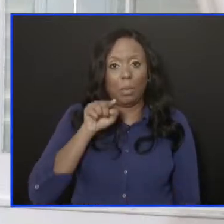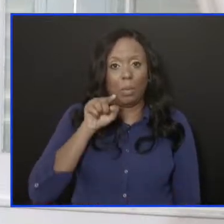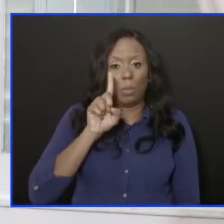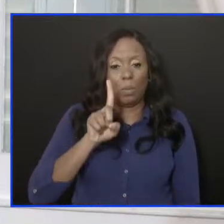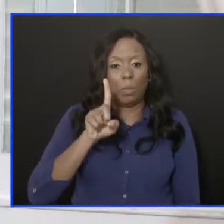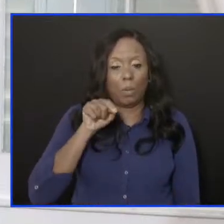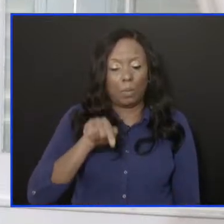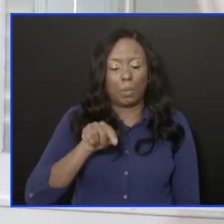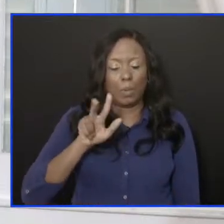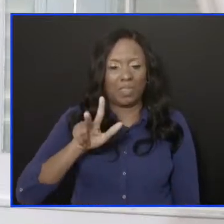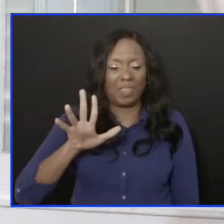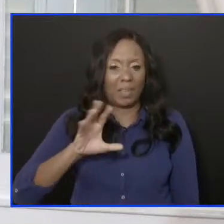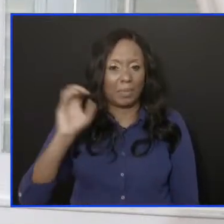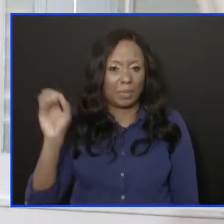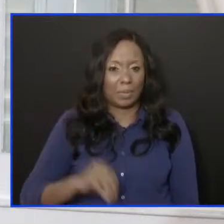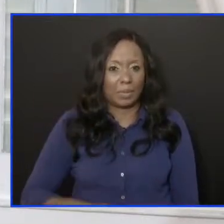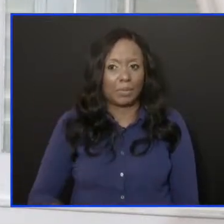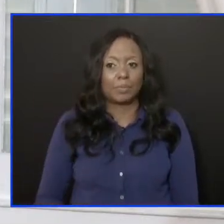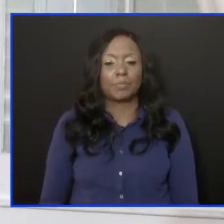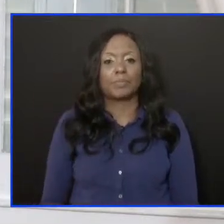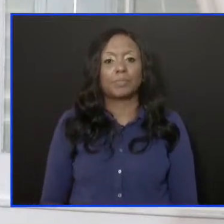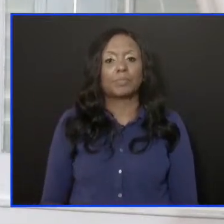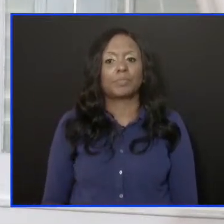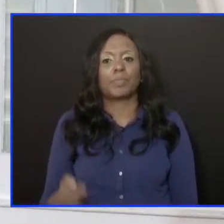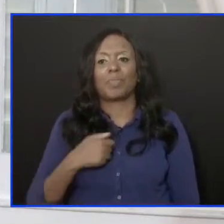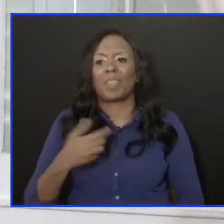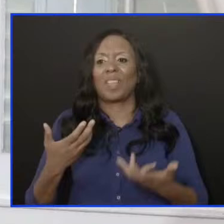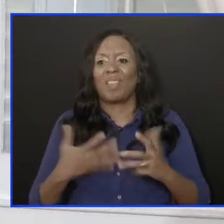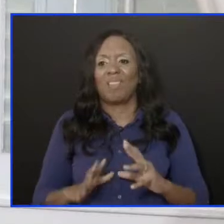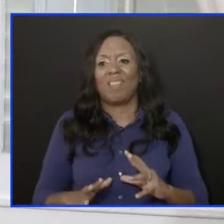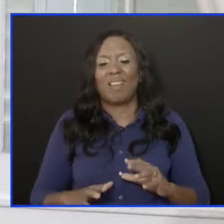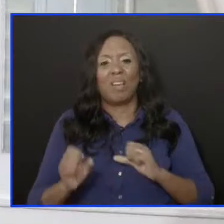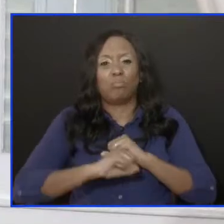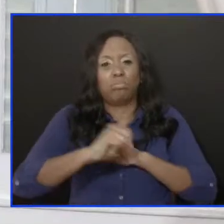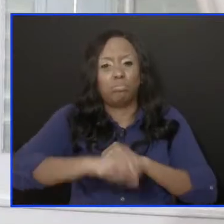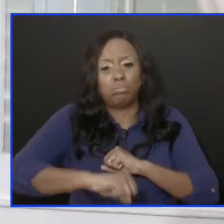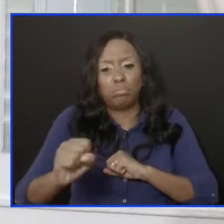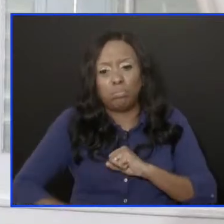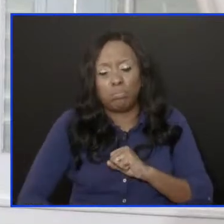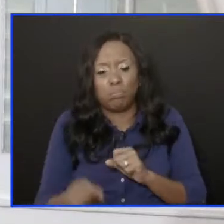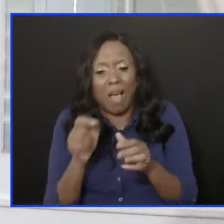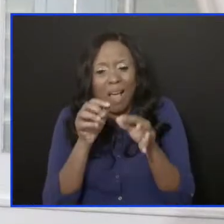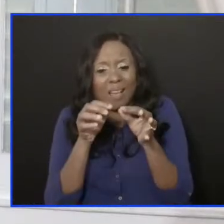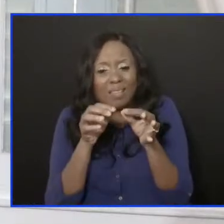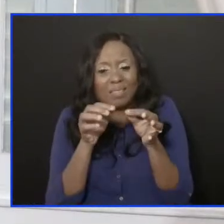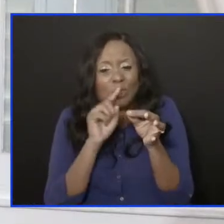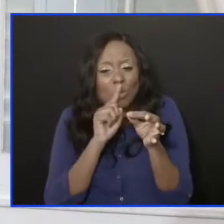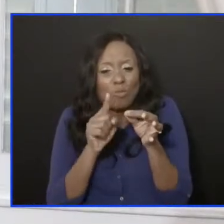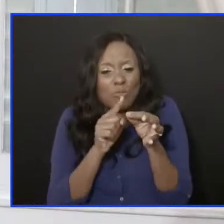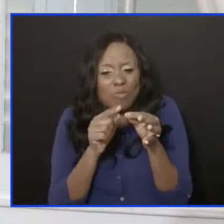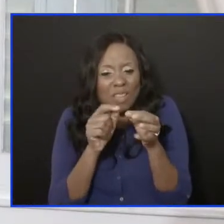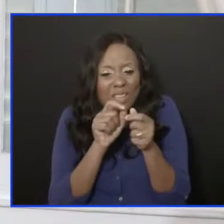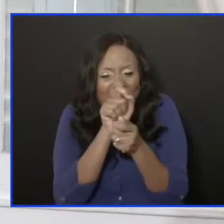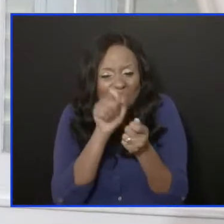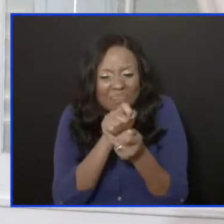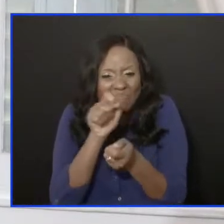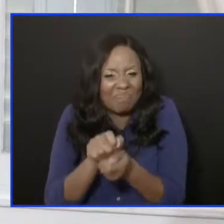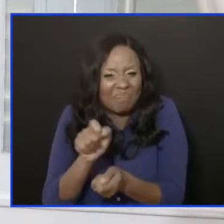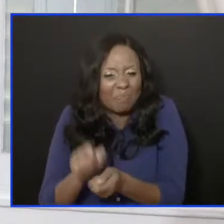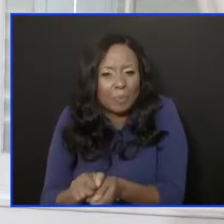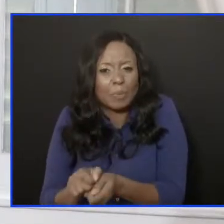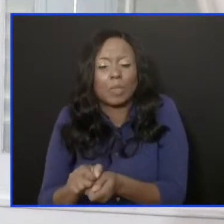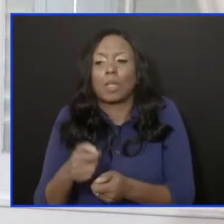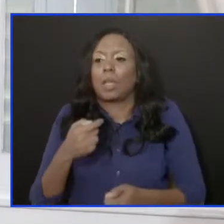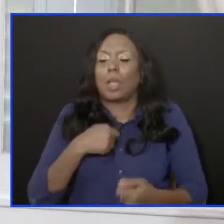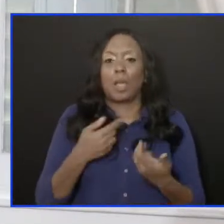1.35%. And I really didn't want to go into a lot of details for one reason and one reason alone. I did not and I do not